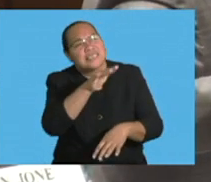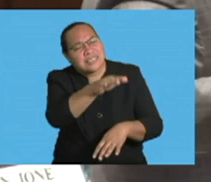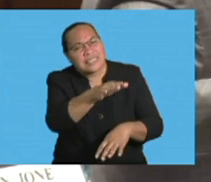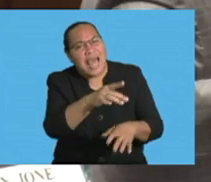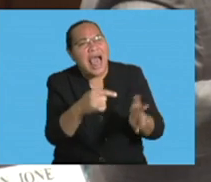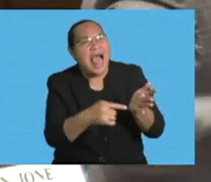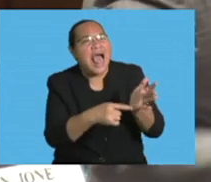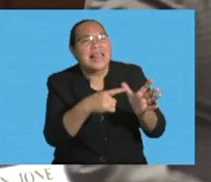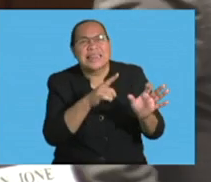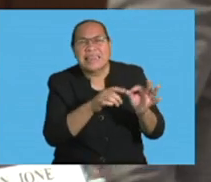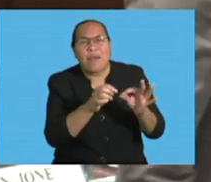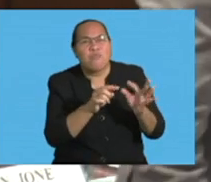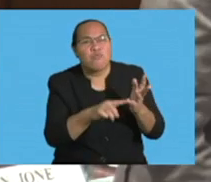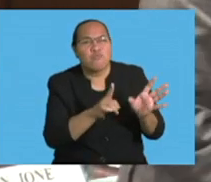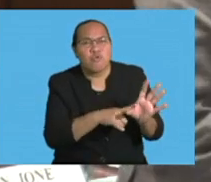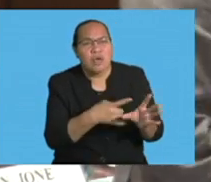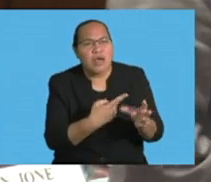Seriously.